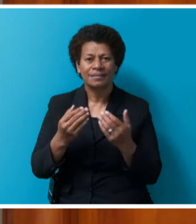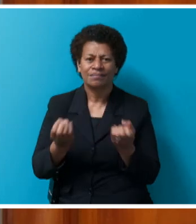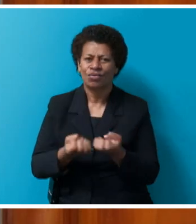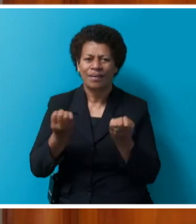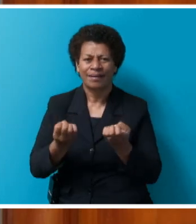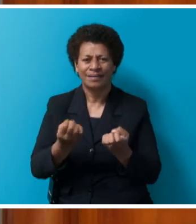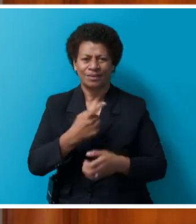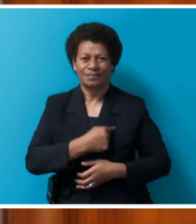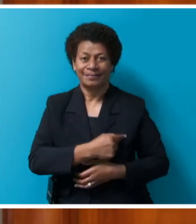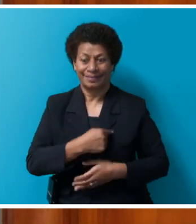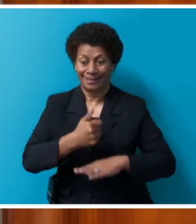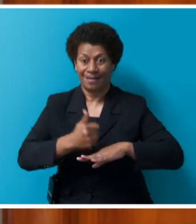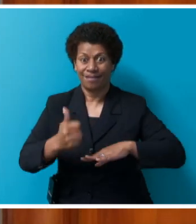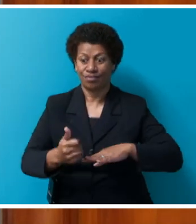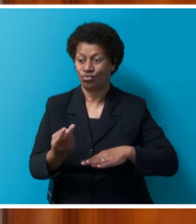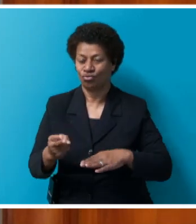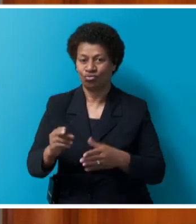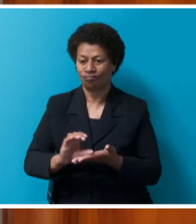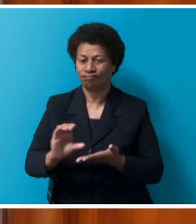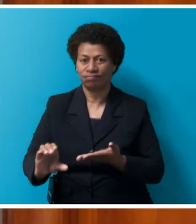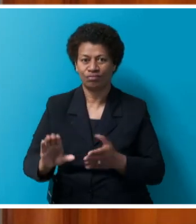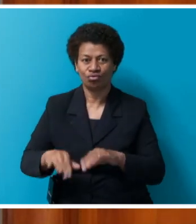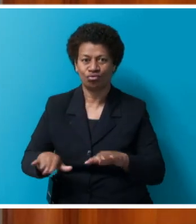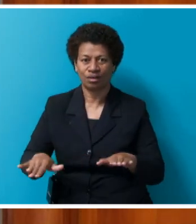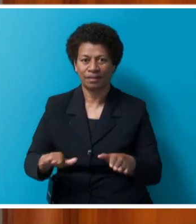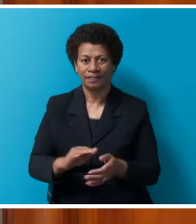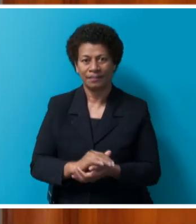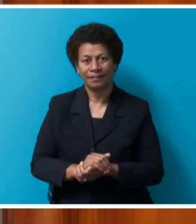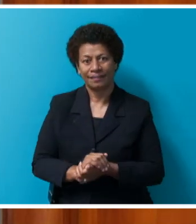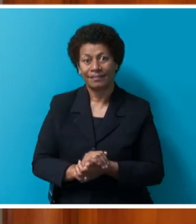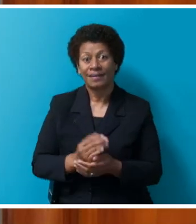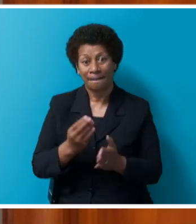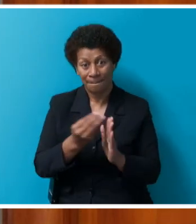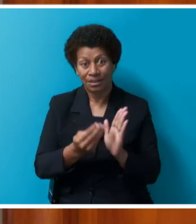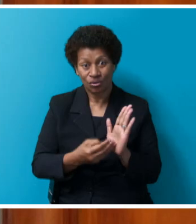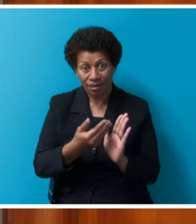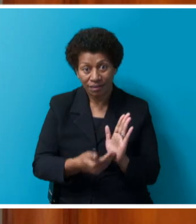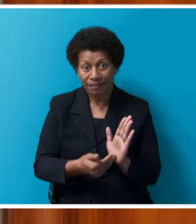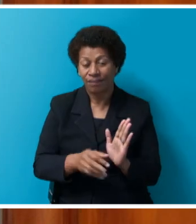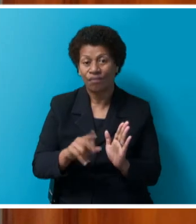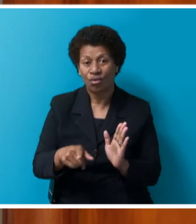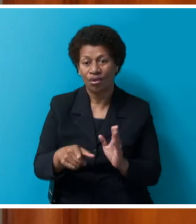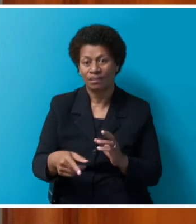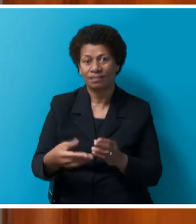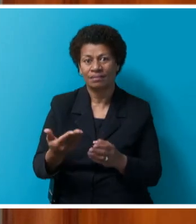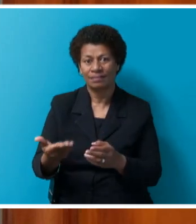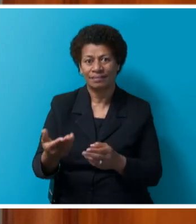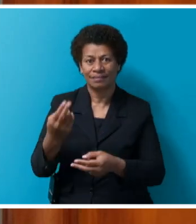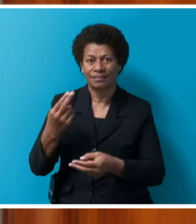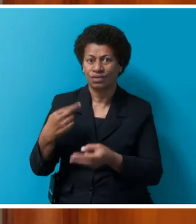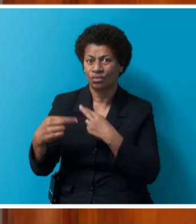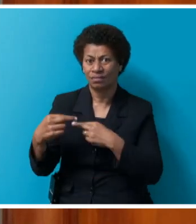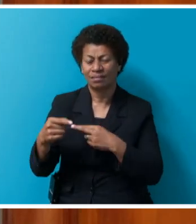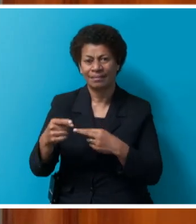children. There are budget allocations under line ministries to operationalize the historic Child Care and Protection